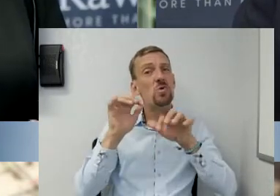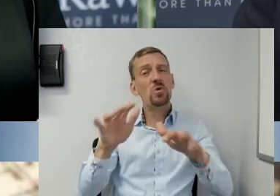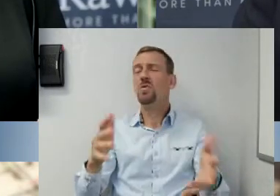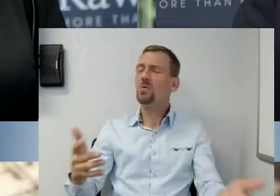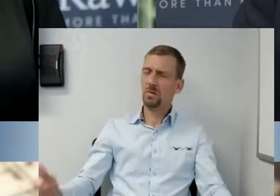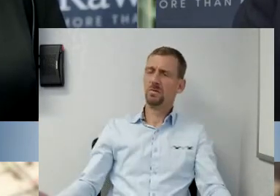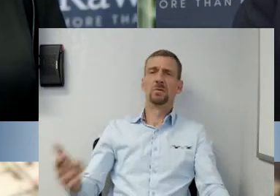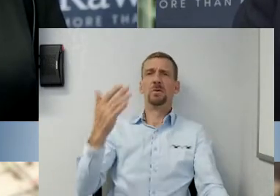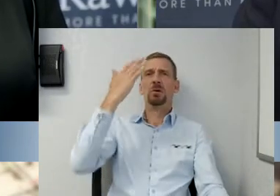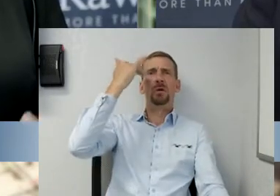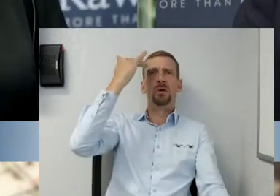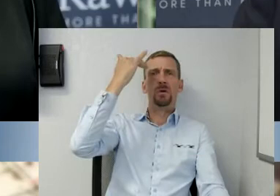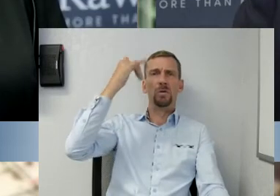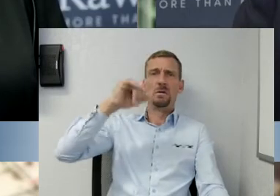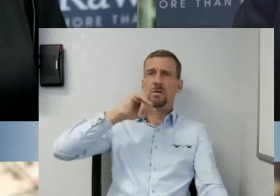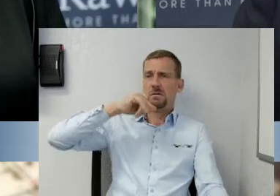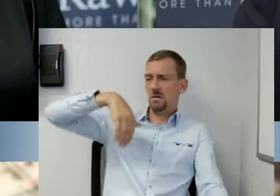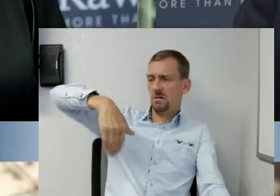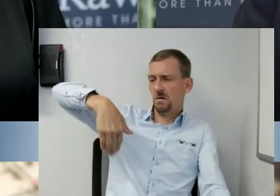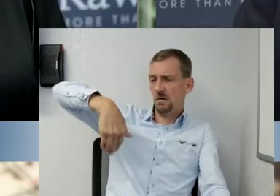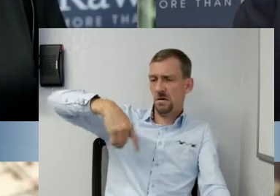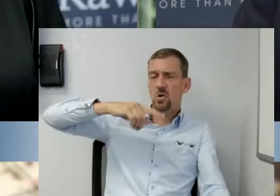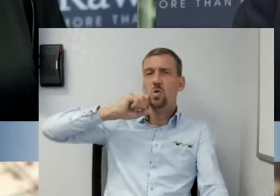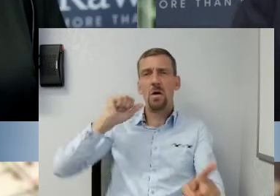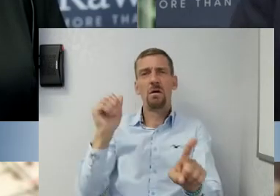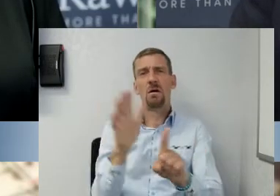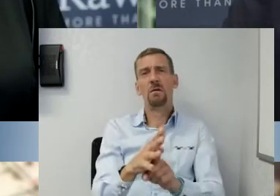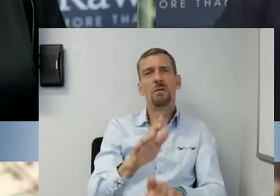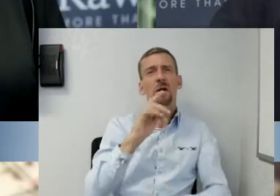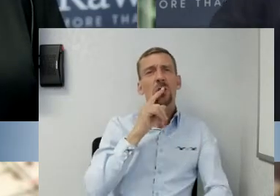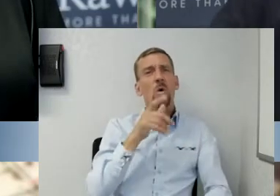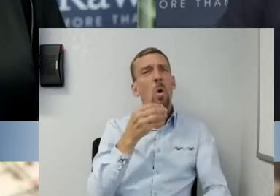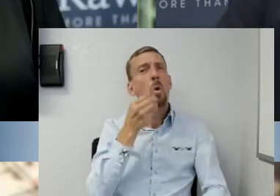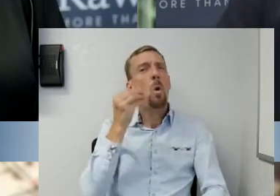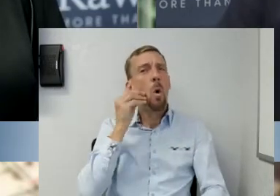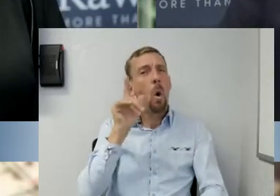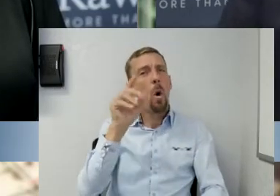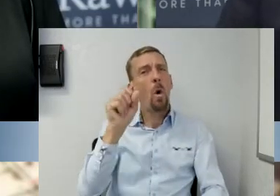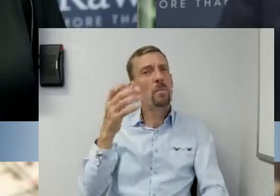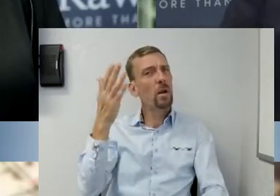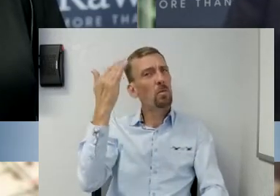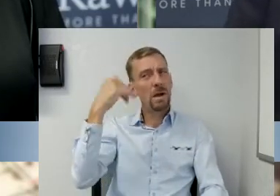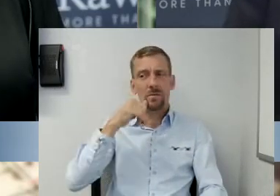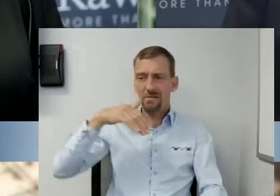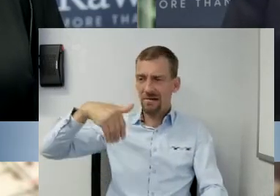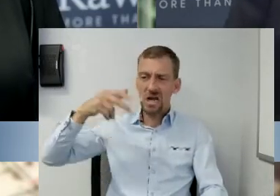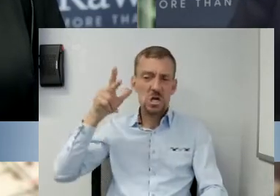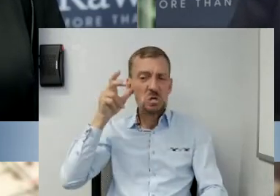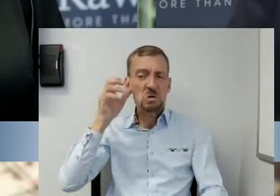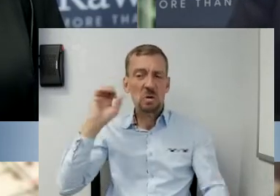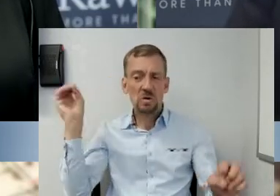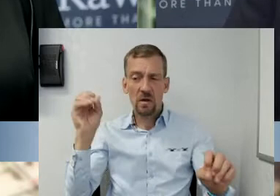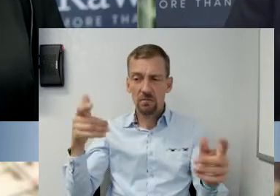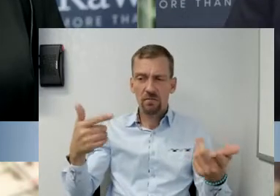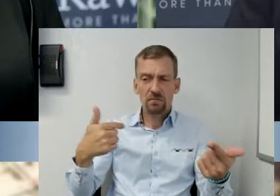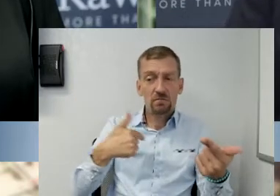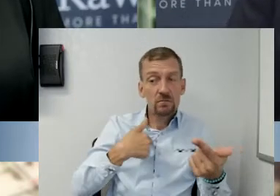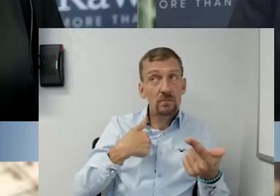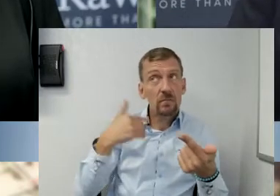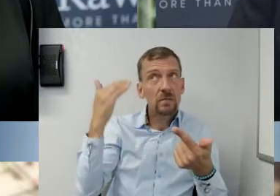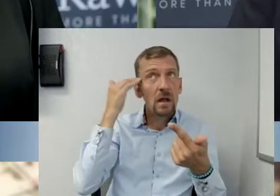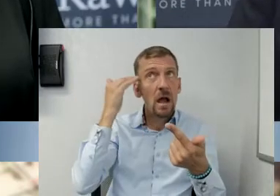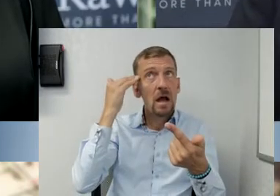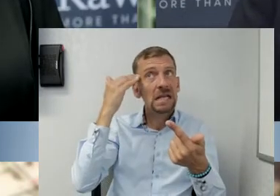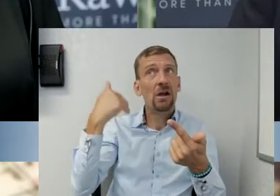have we not heard how COVID is affecting the homeless? Yeah, and I wish I had an update on that. I do know that